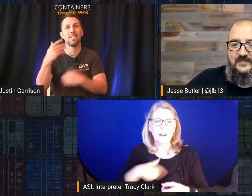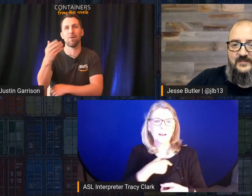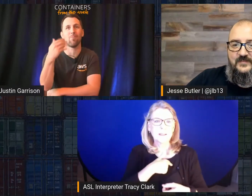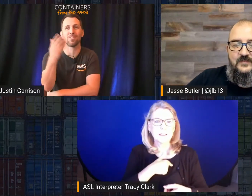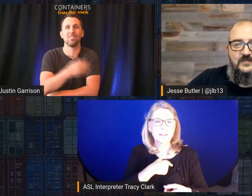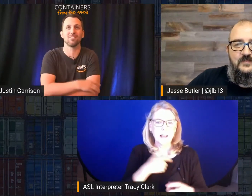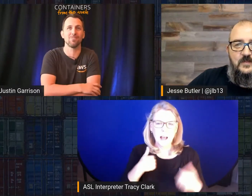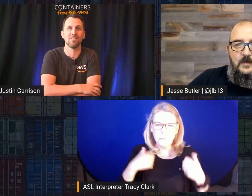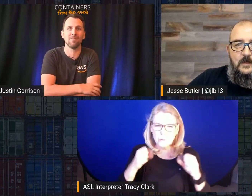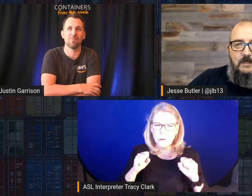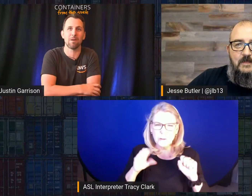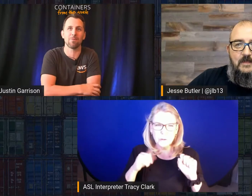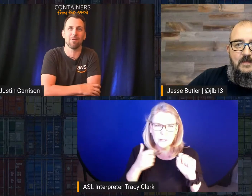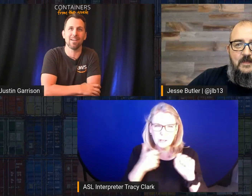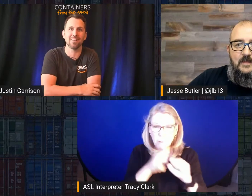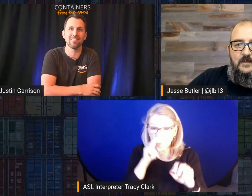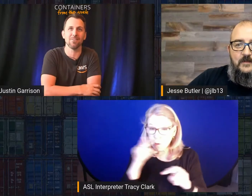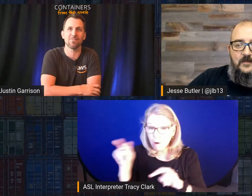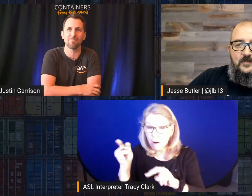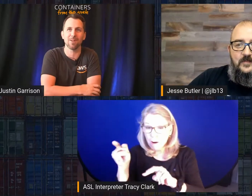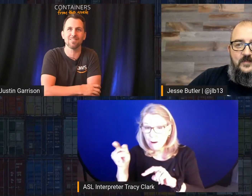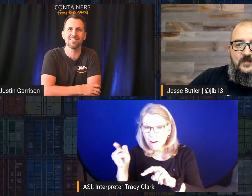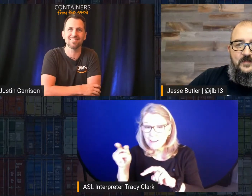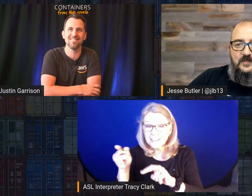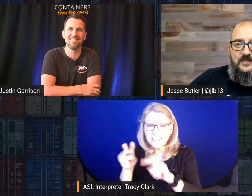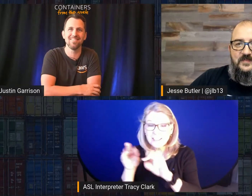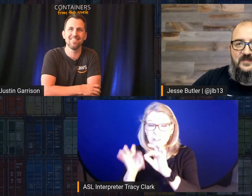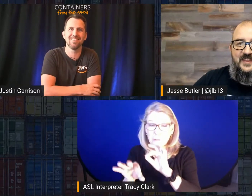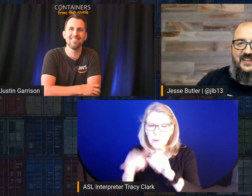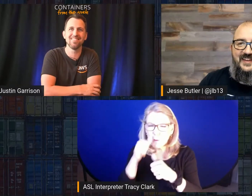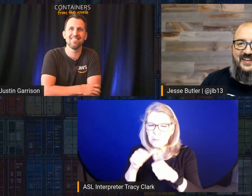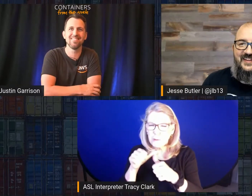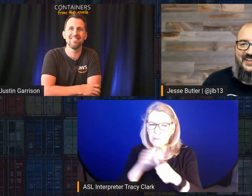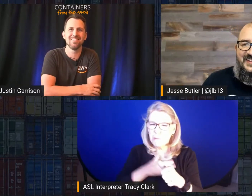trying to keep up watching it too and remember my ASL from college.